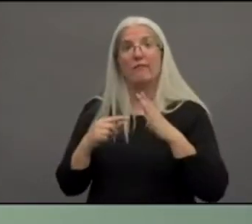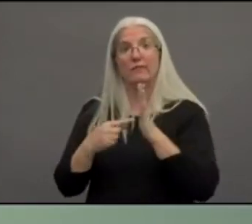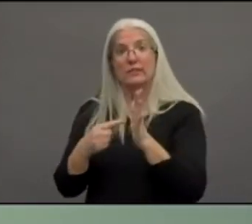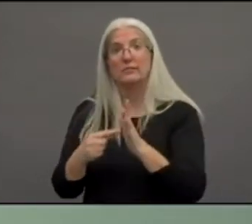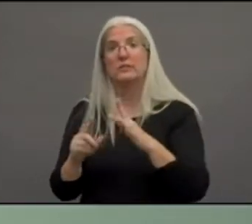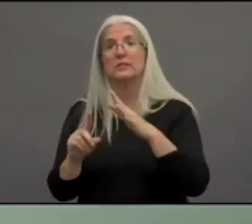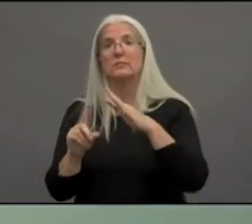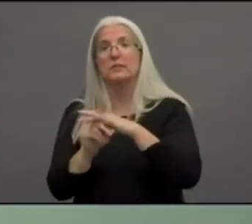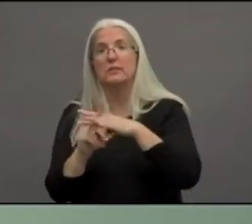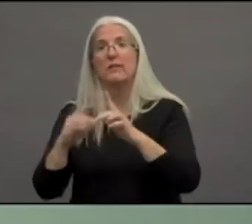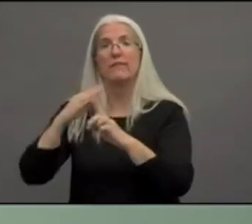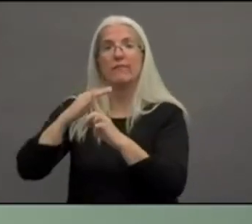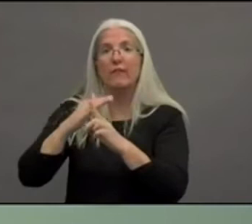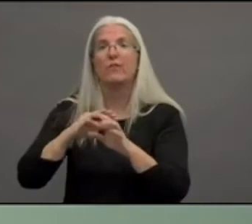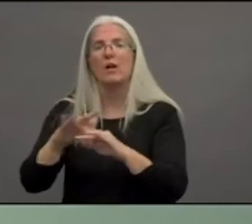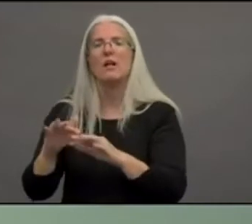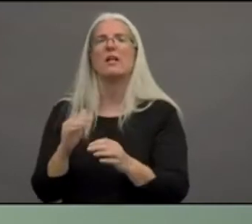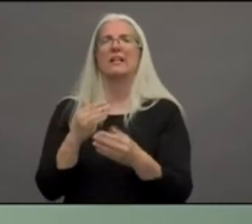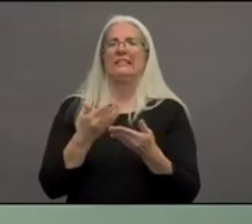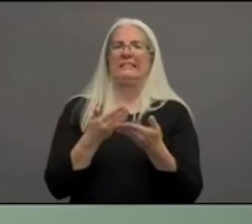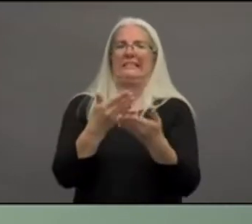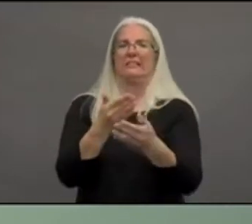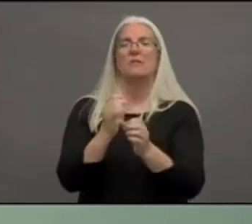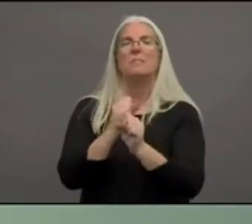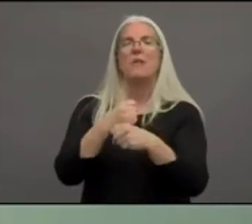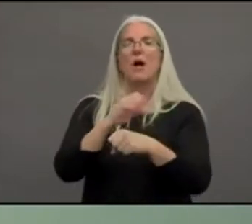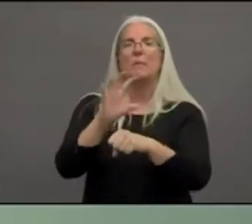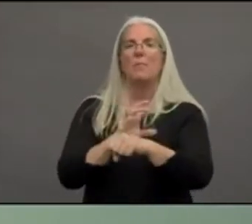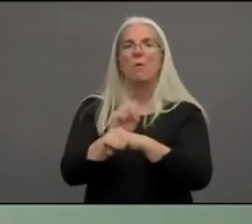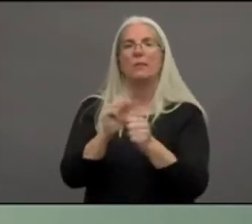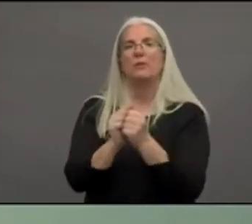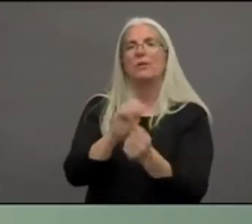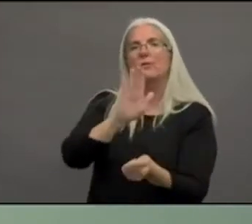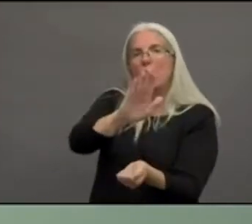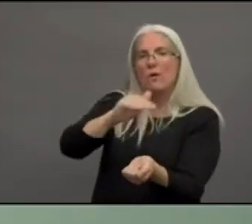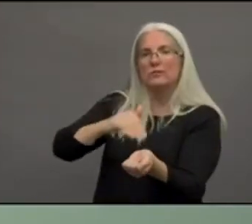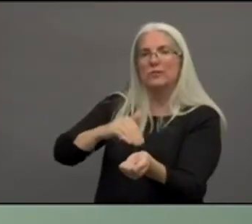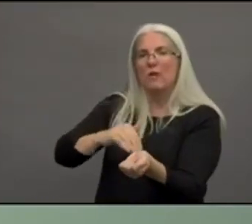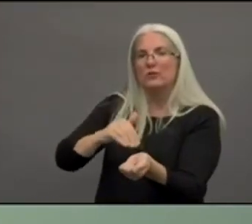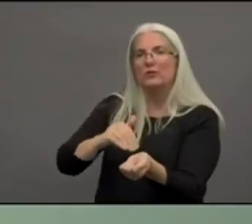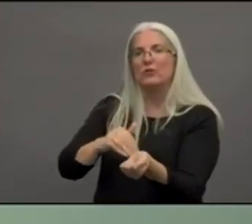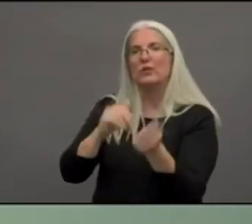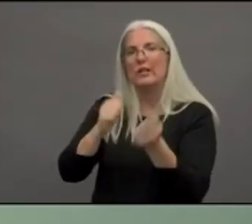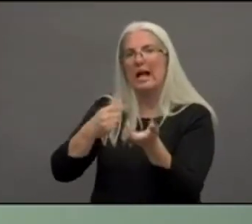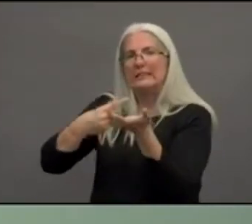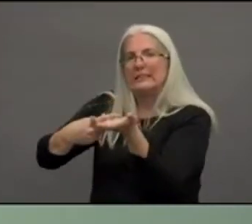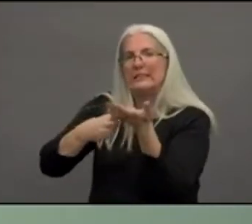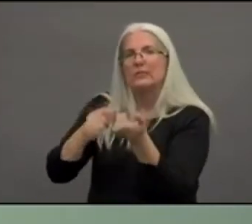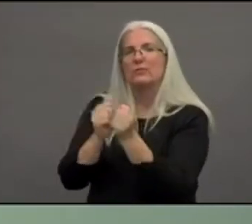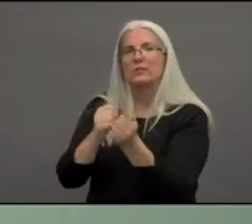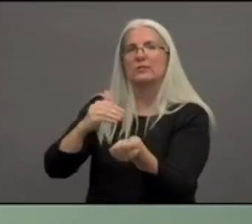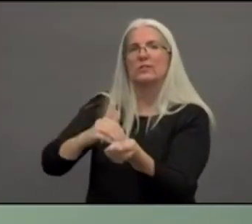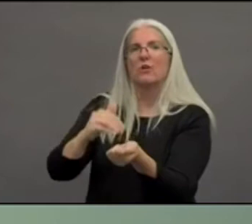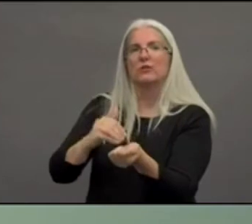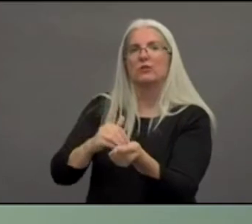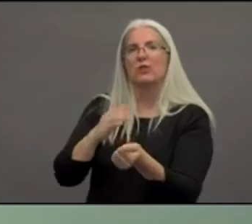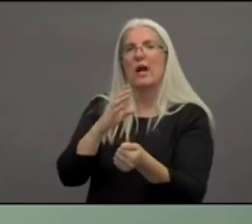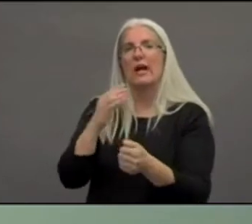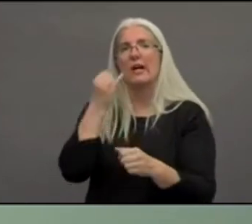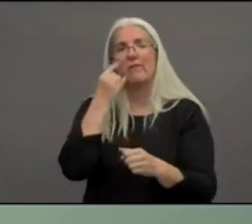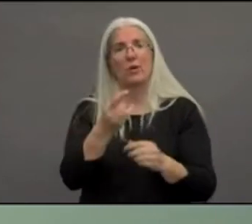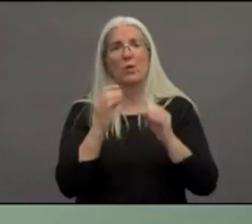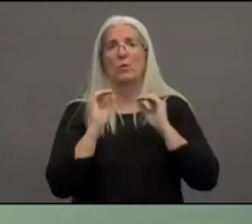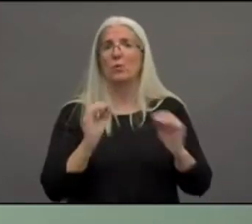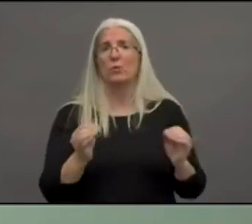your medical provider. You talk to your doctor and get tested through that provider. If you don't have a provider, you